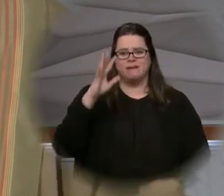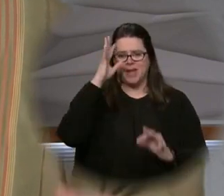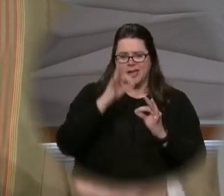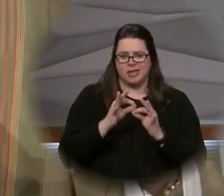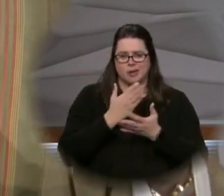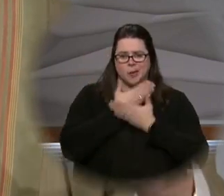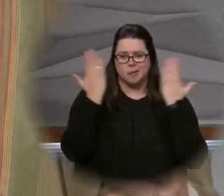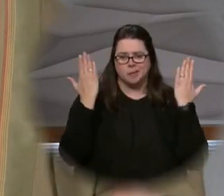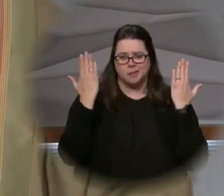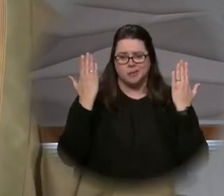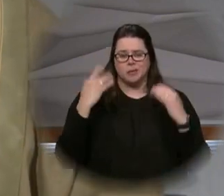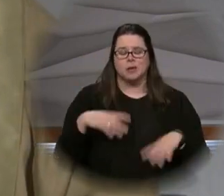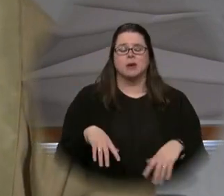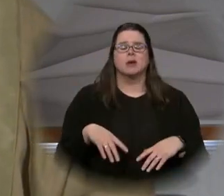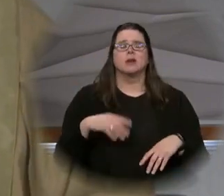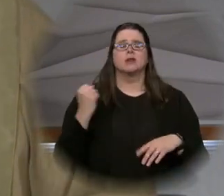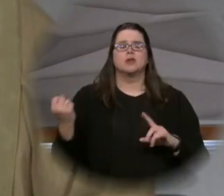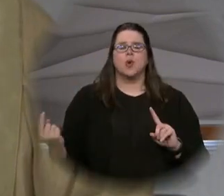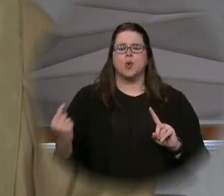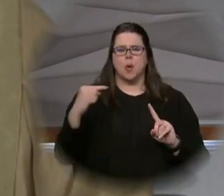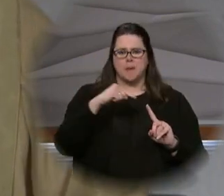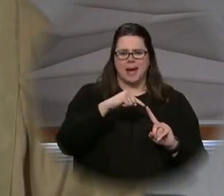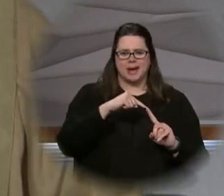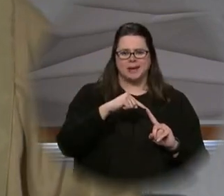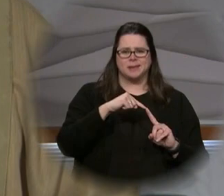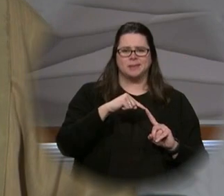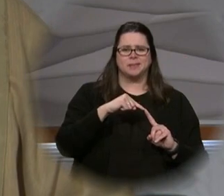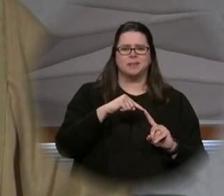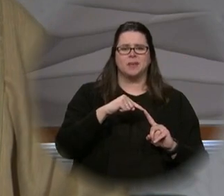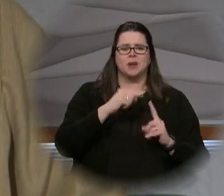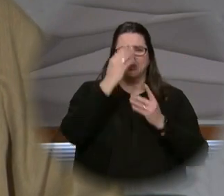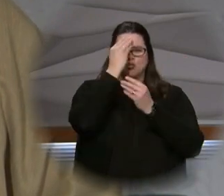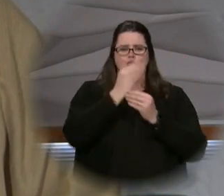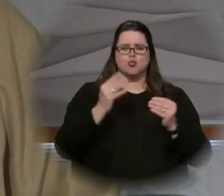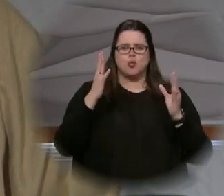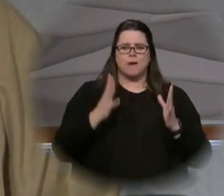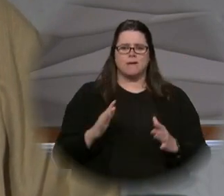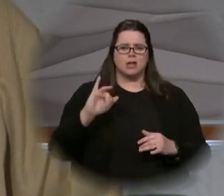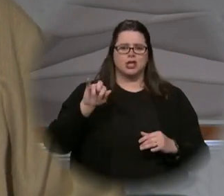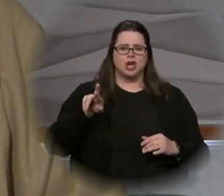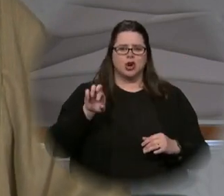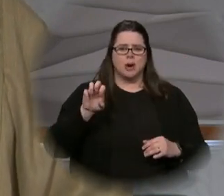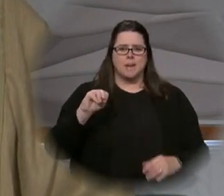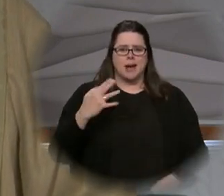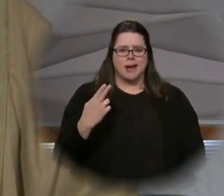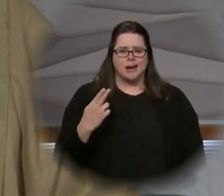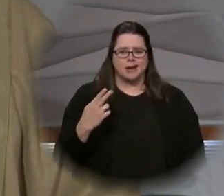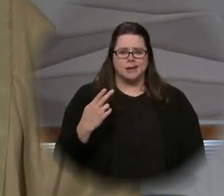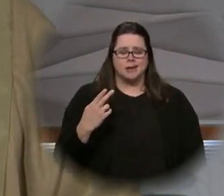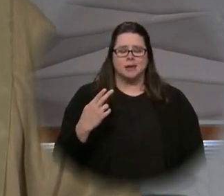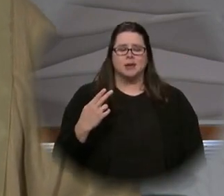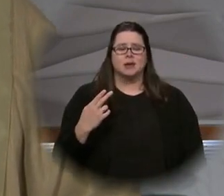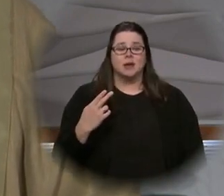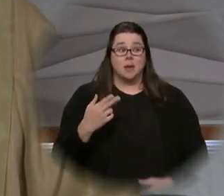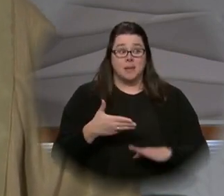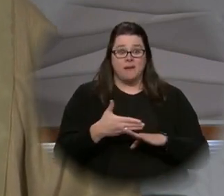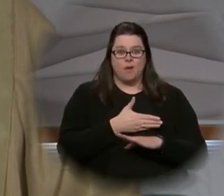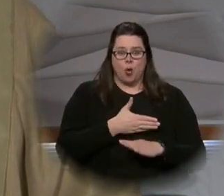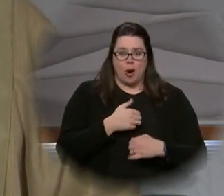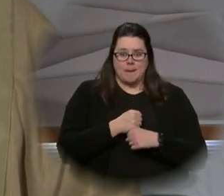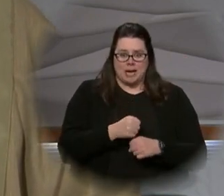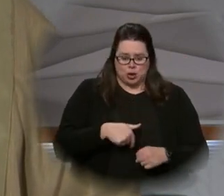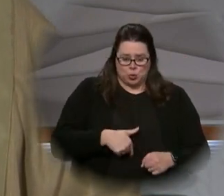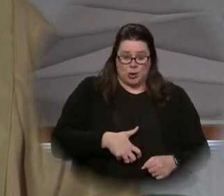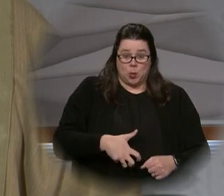So let's go back for a minute to the prophet Jeremiah. "Before I formed you in the womb, I knew